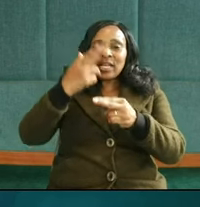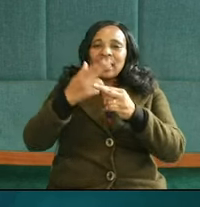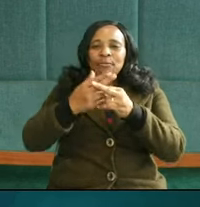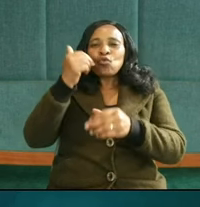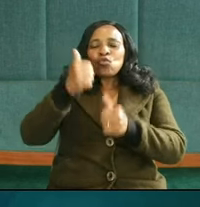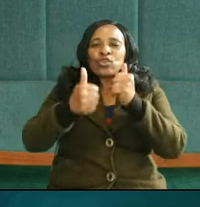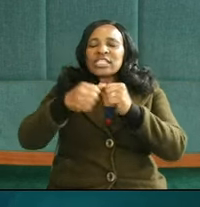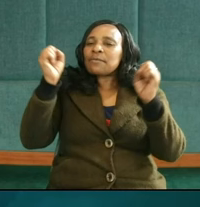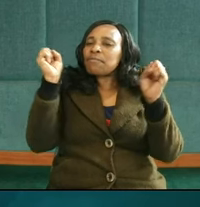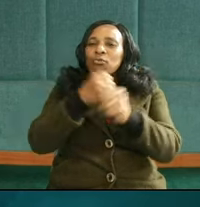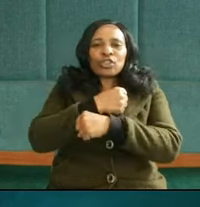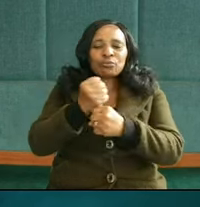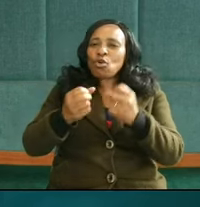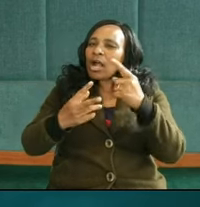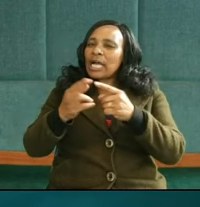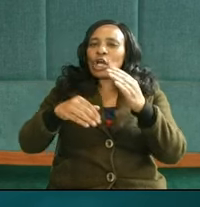shall not be cut off."